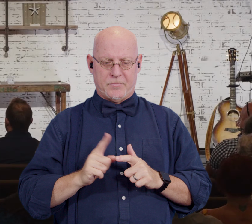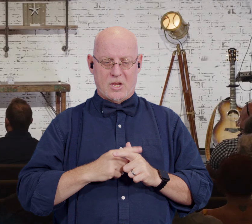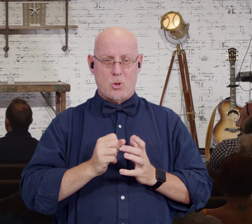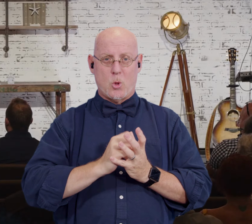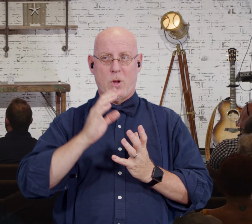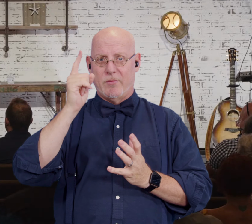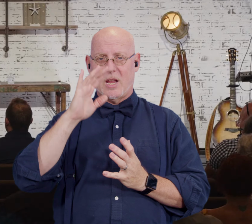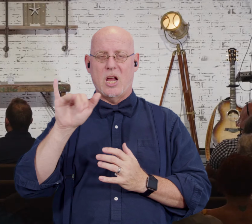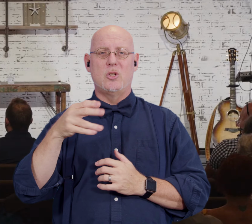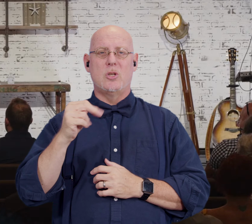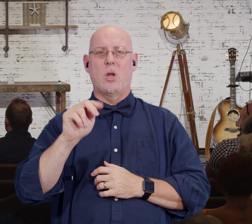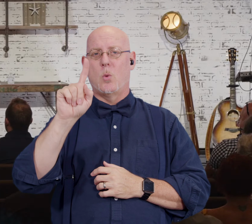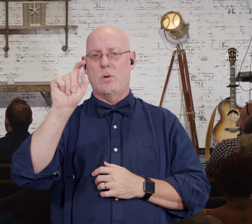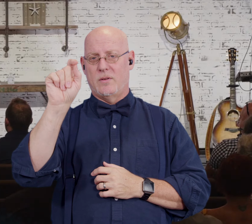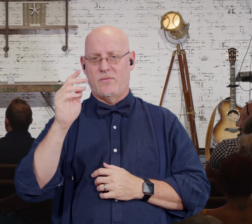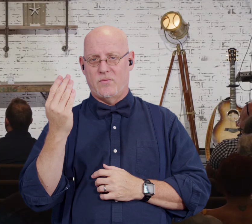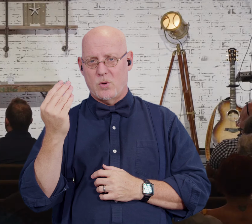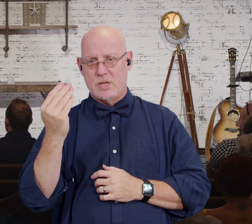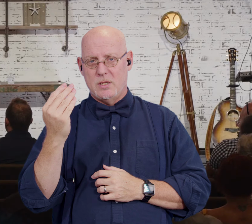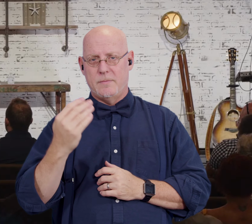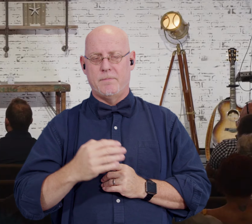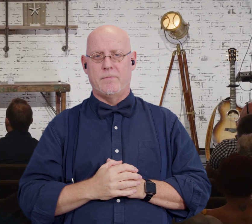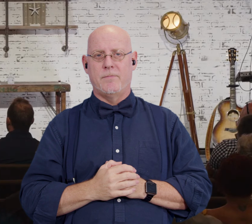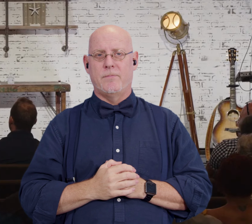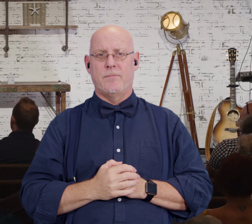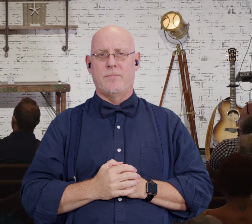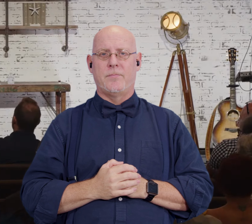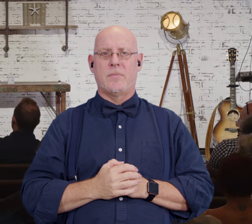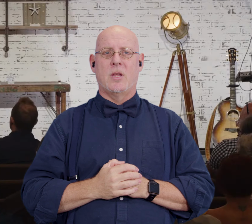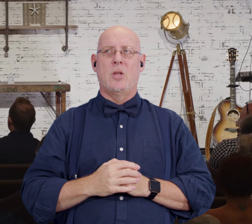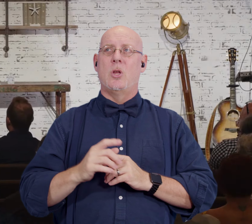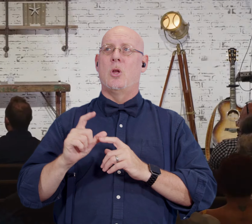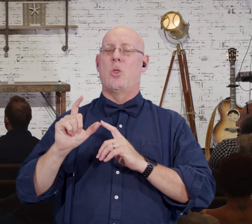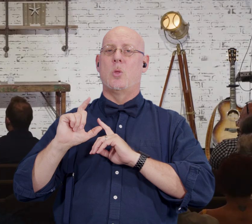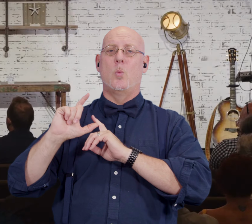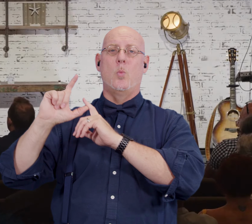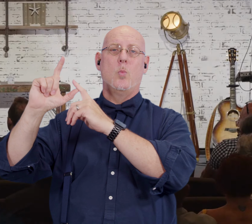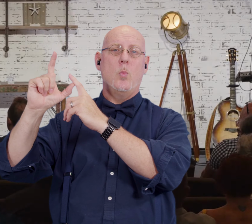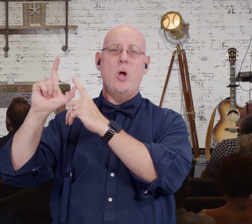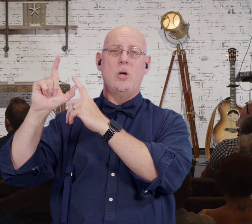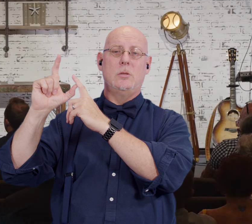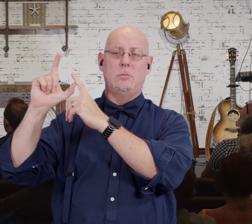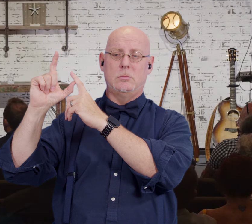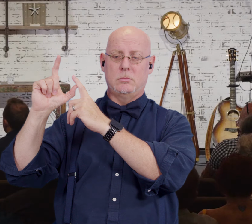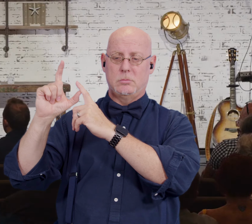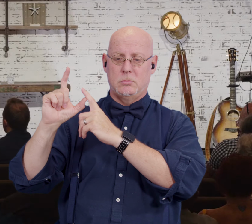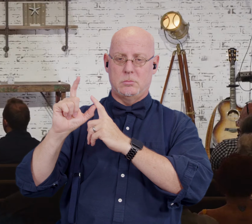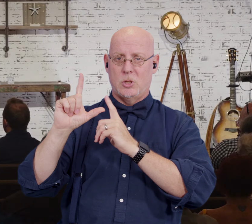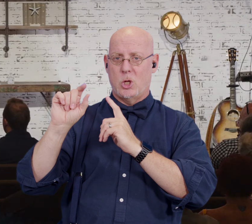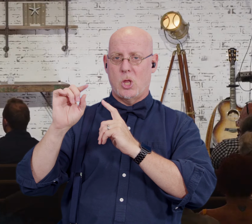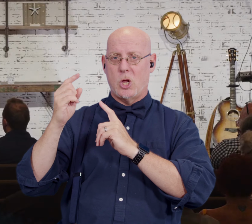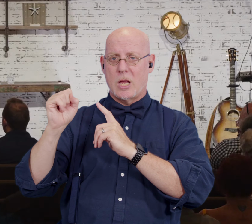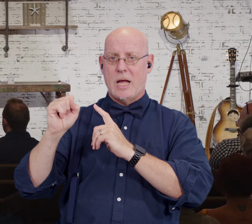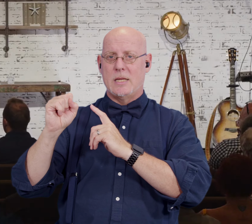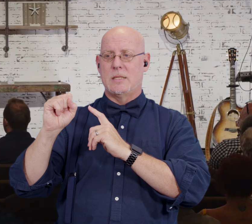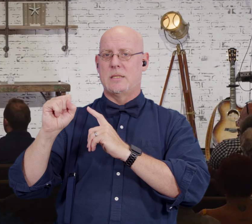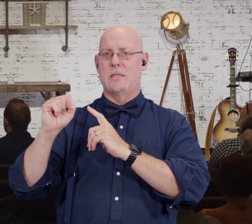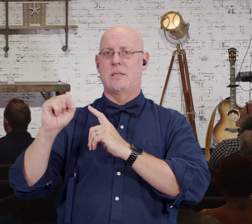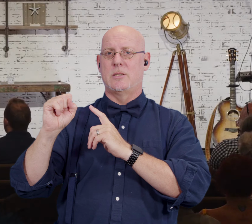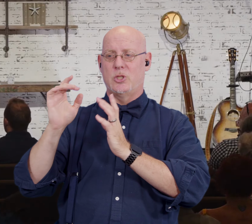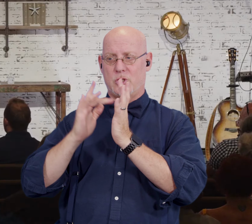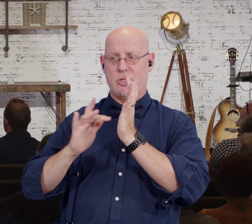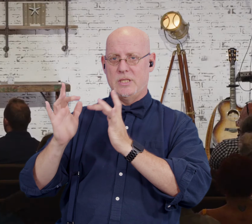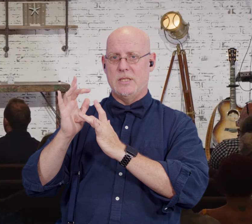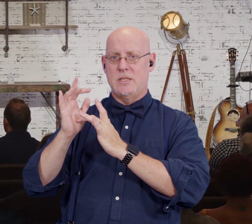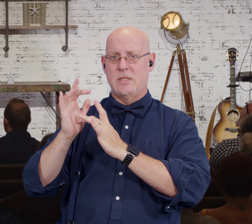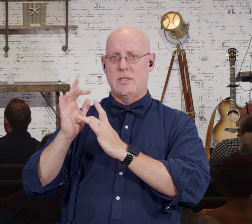And then the glory of God, John 1:14. And the word, the logos, the logic, Jesus